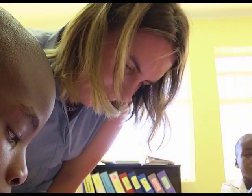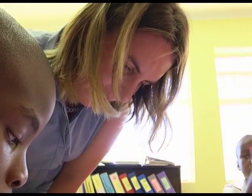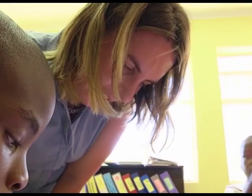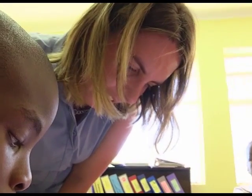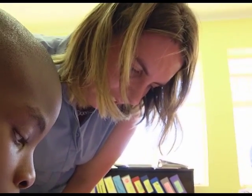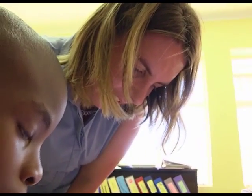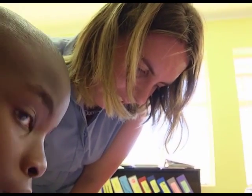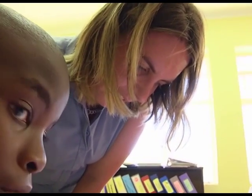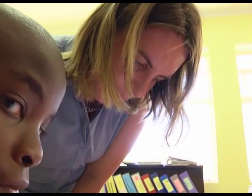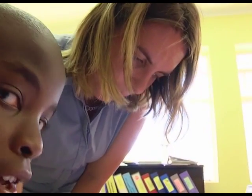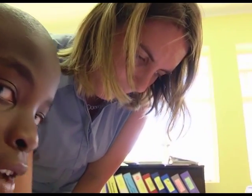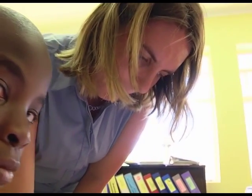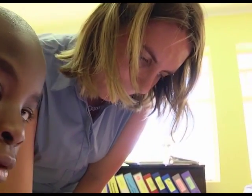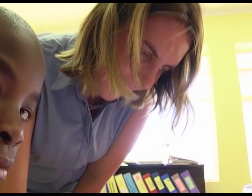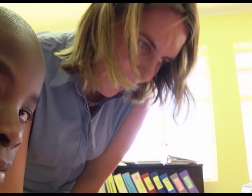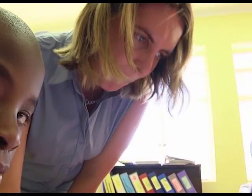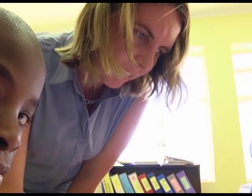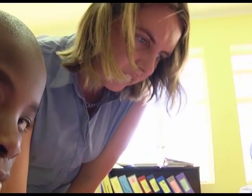What does it say?